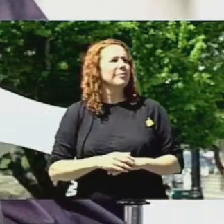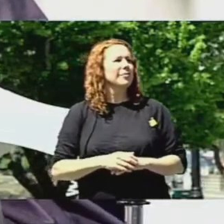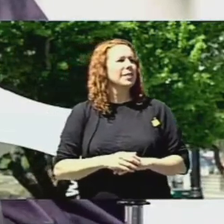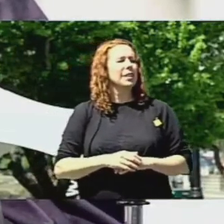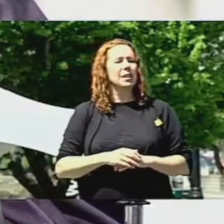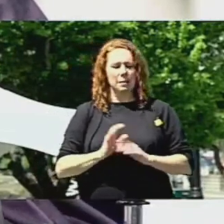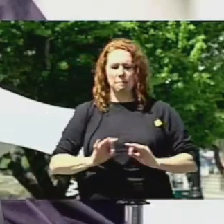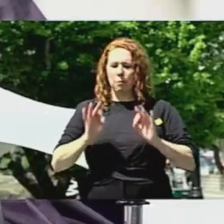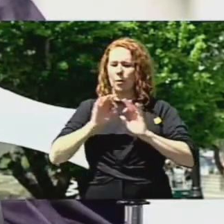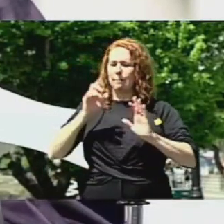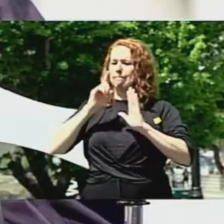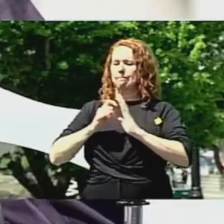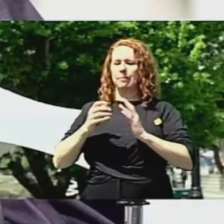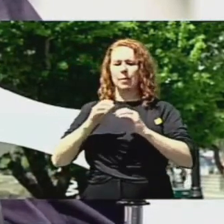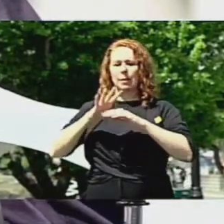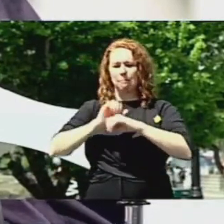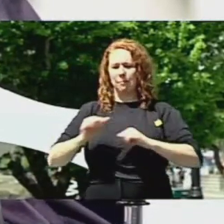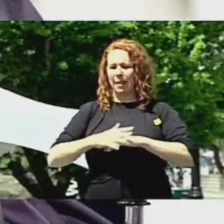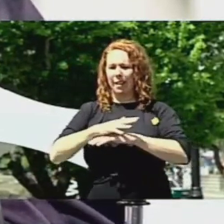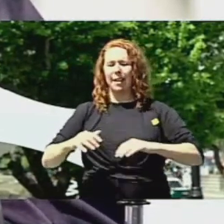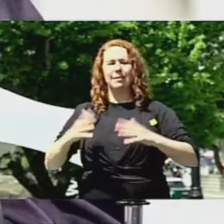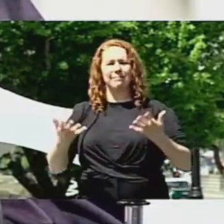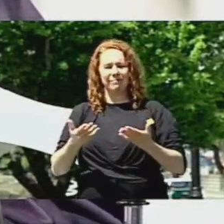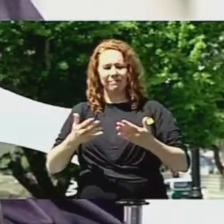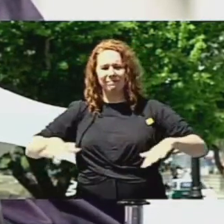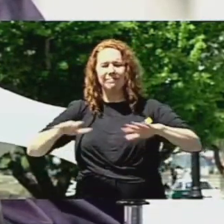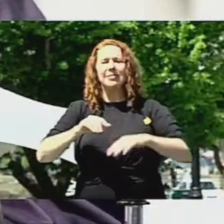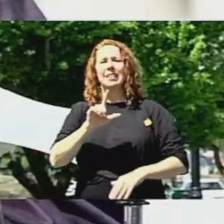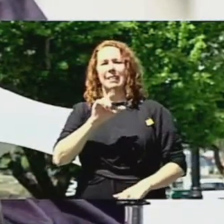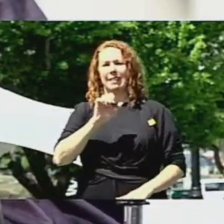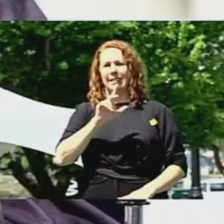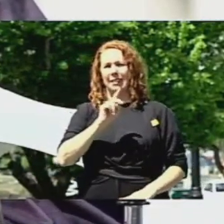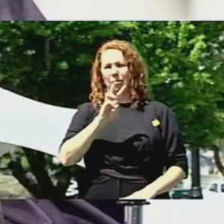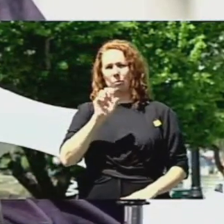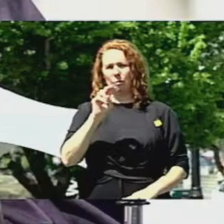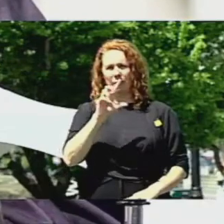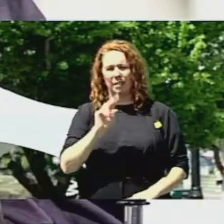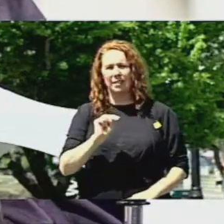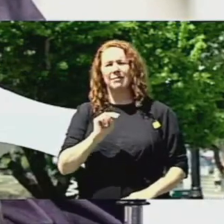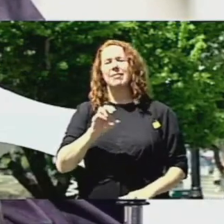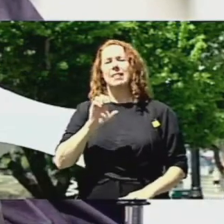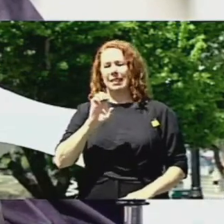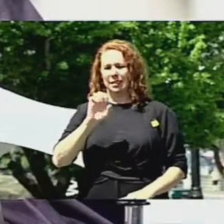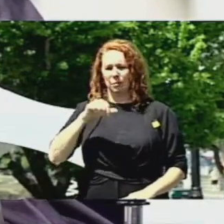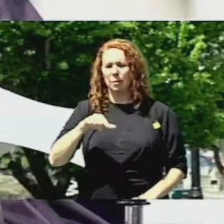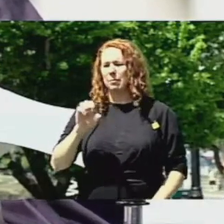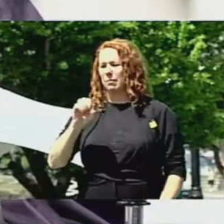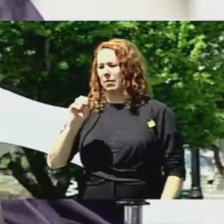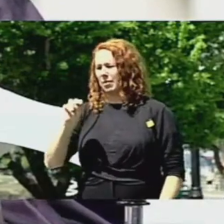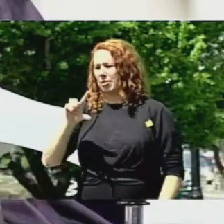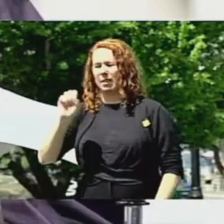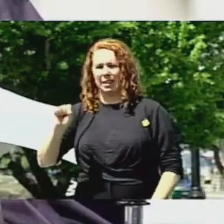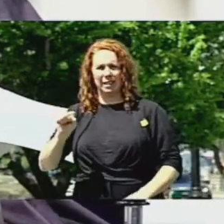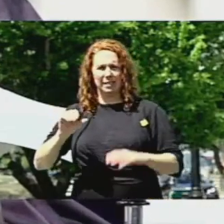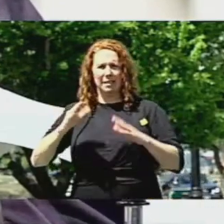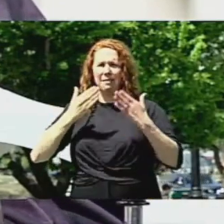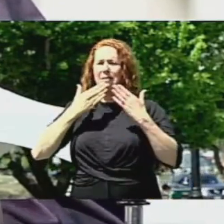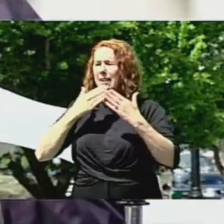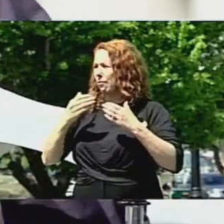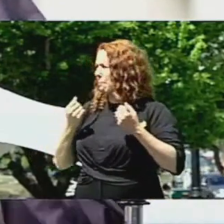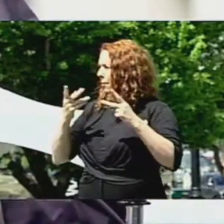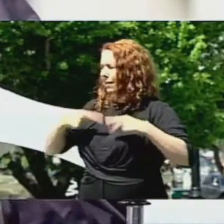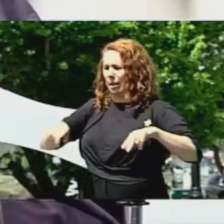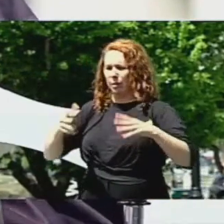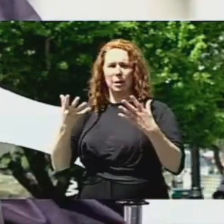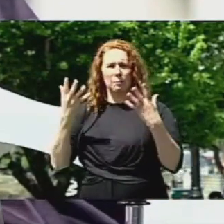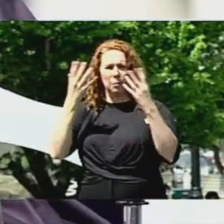formally acknowledge the traditional lands of the Kwangin, Songhees, and Esquimalt peoples for allowing us to come together and have this beautiful gathering. From